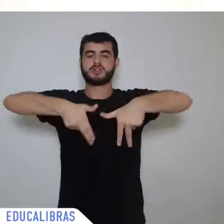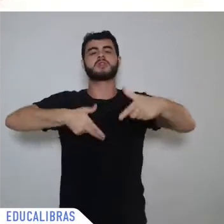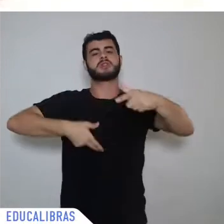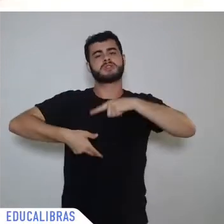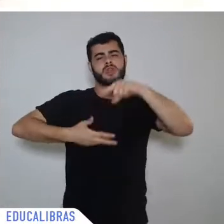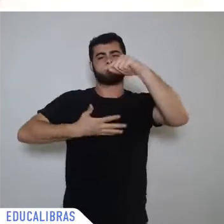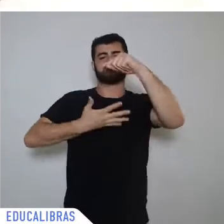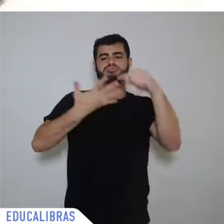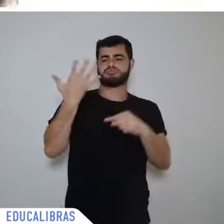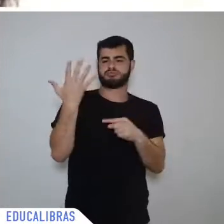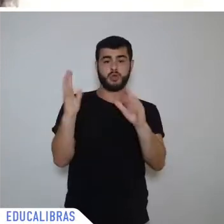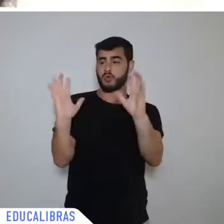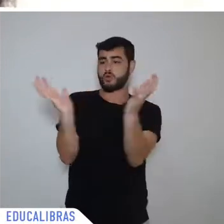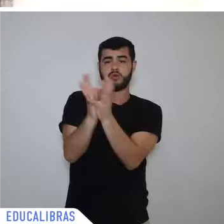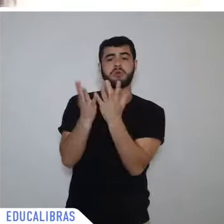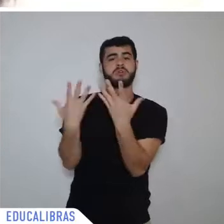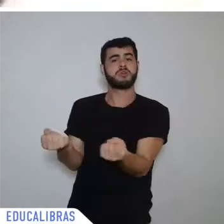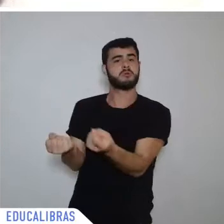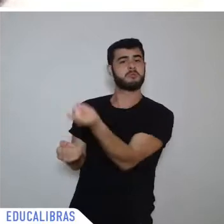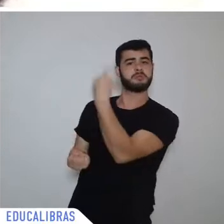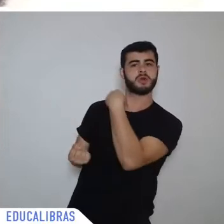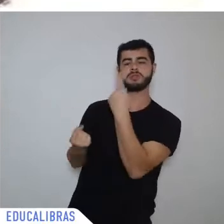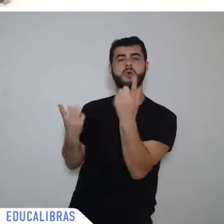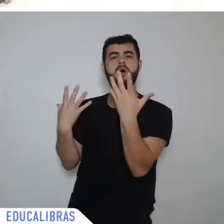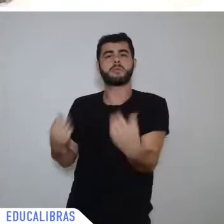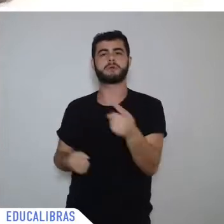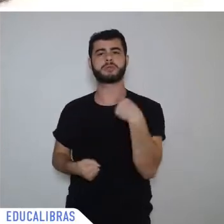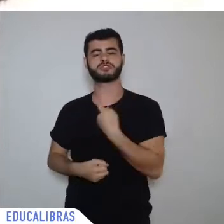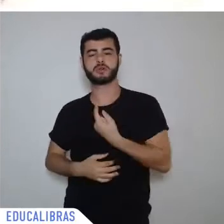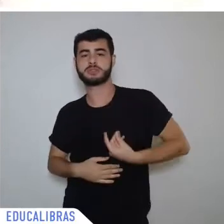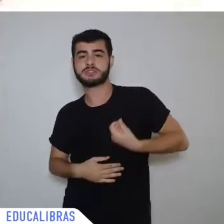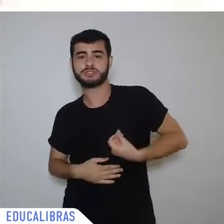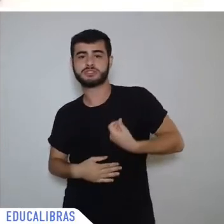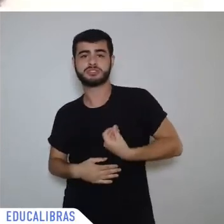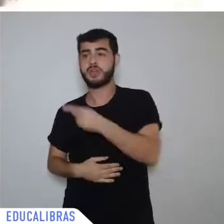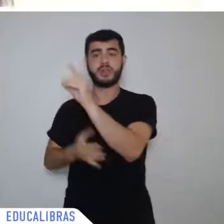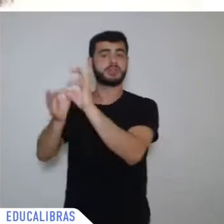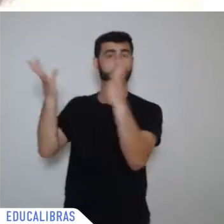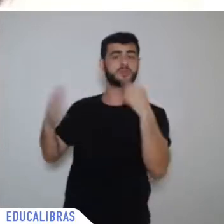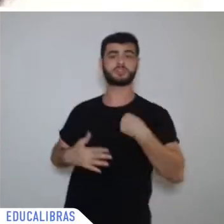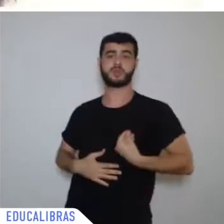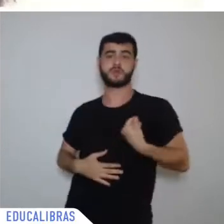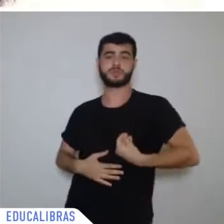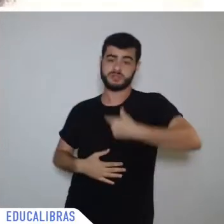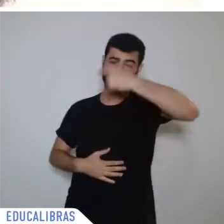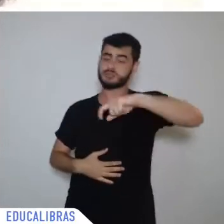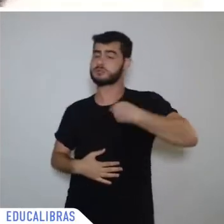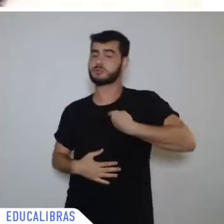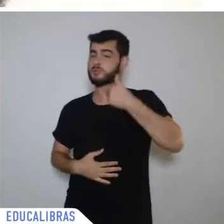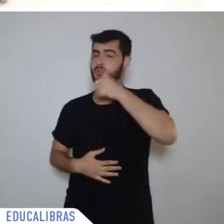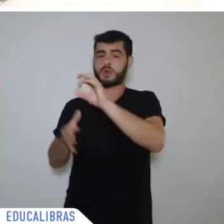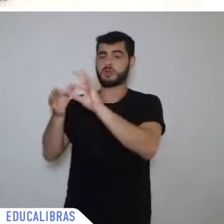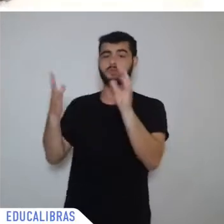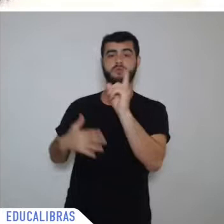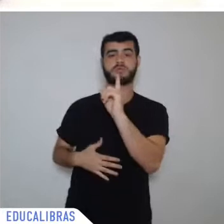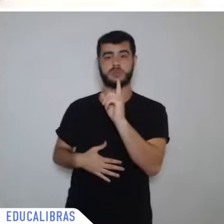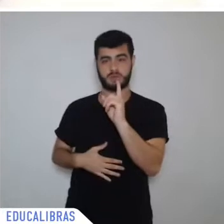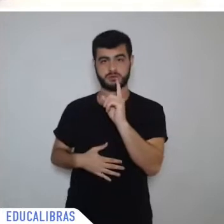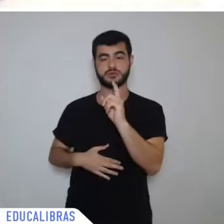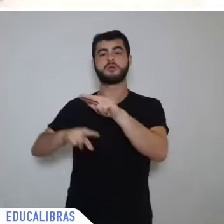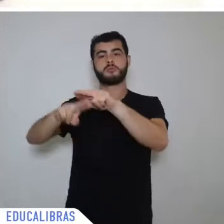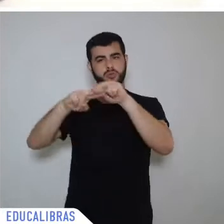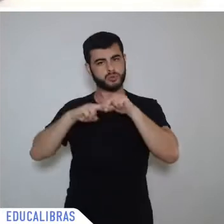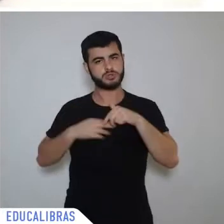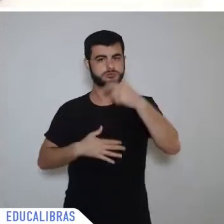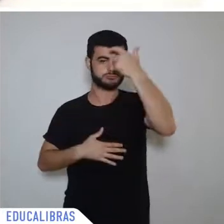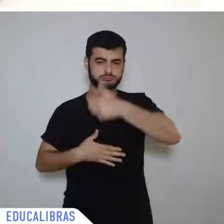doesn't allows us to leave. It doesn't pertain to us. It doesn't allow me to exist